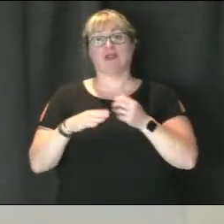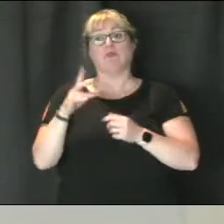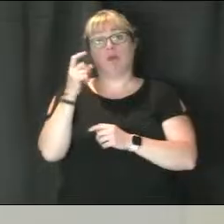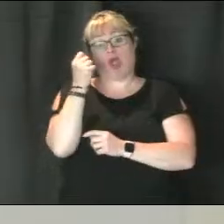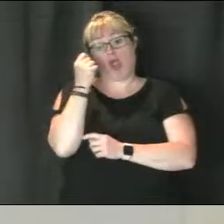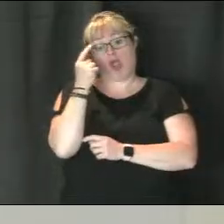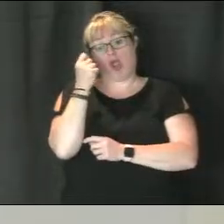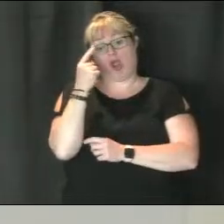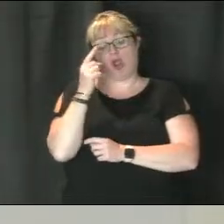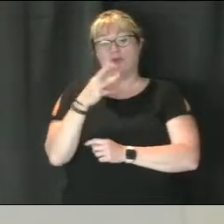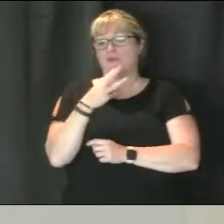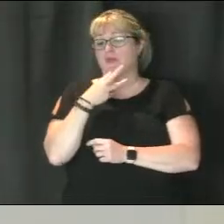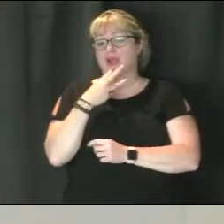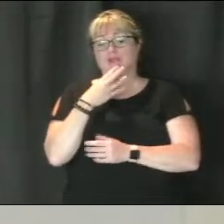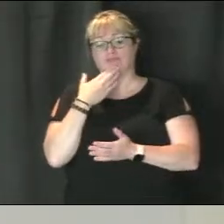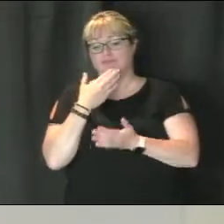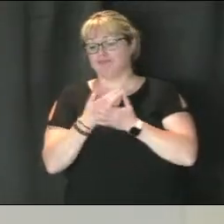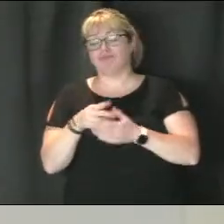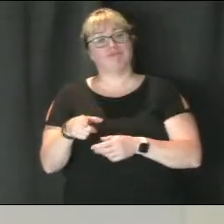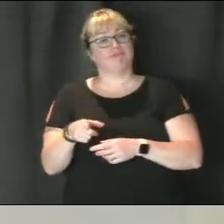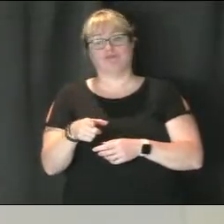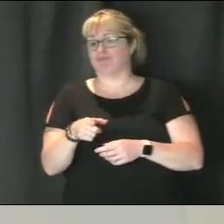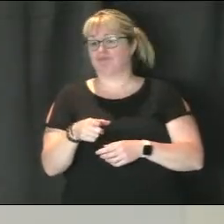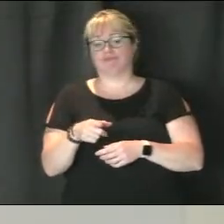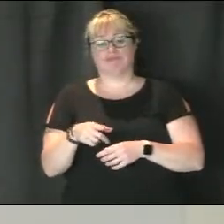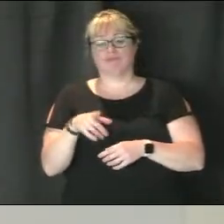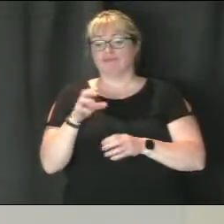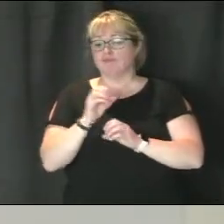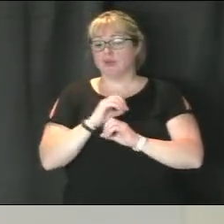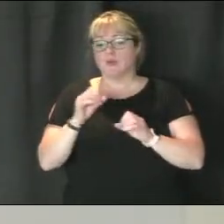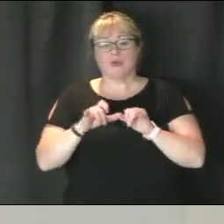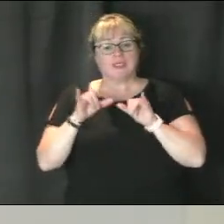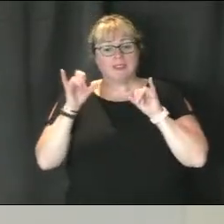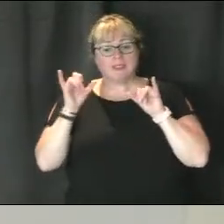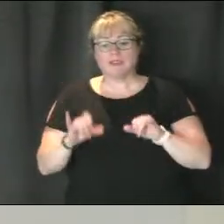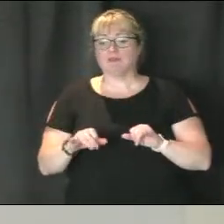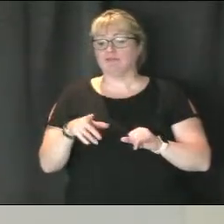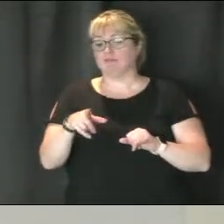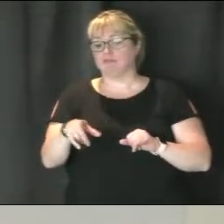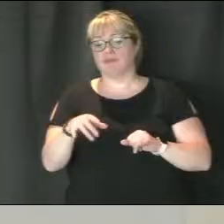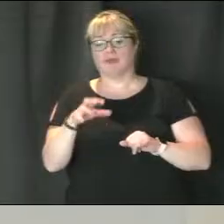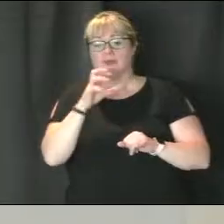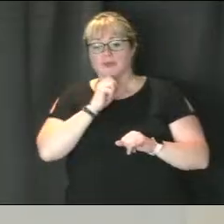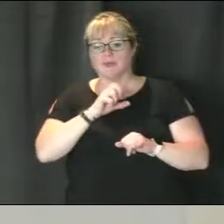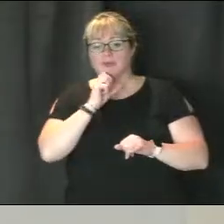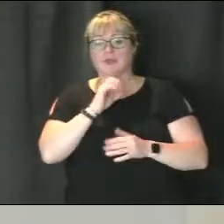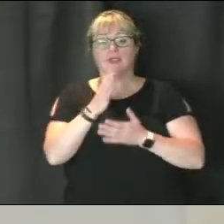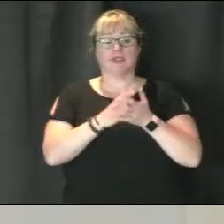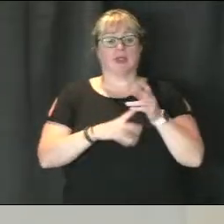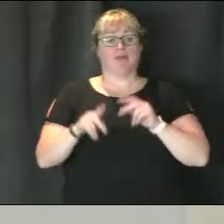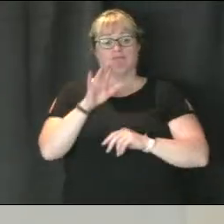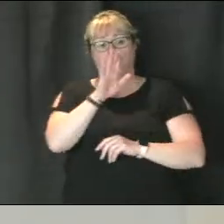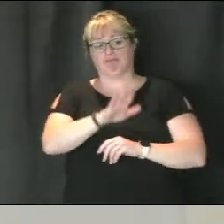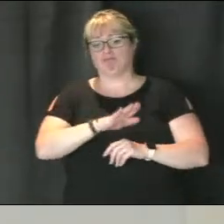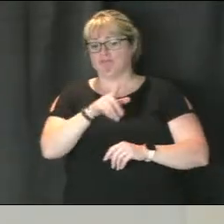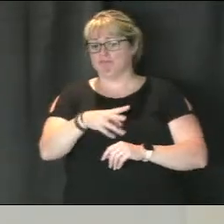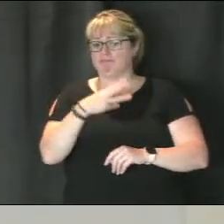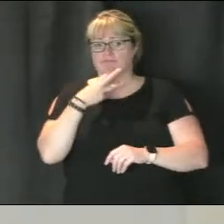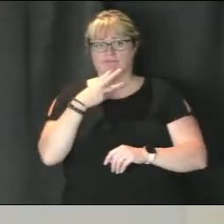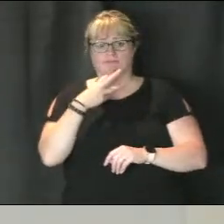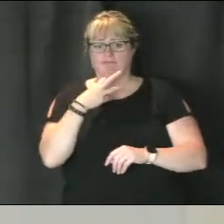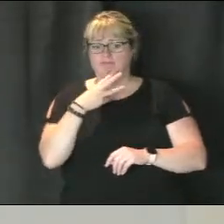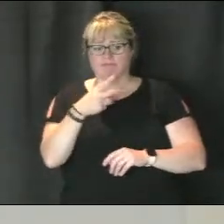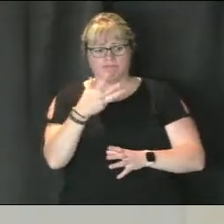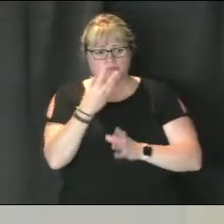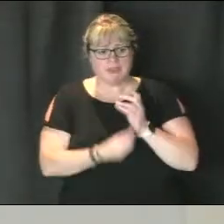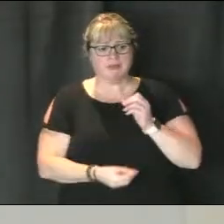water wasn't reliable because there was no system and it wasn't put in properly, and the poor people that lived in one area was without water more often